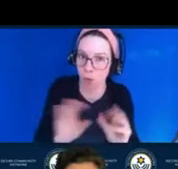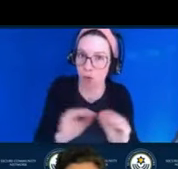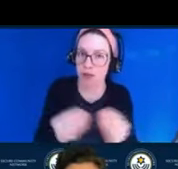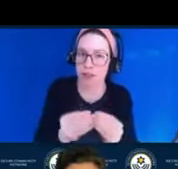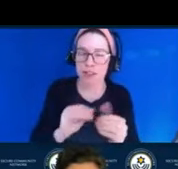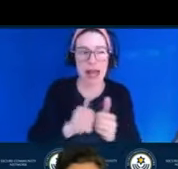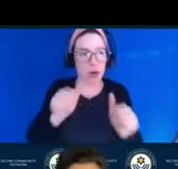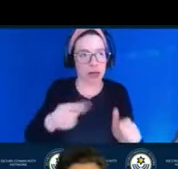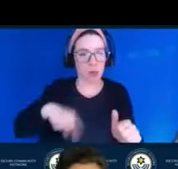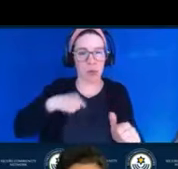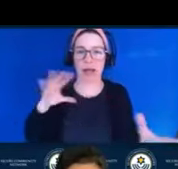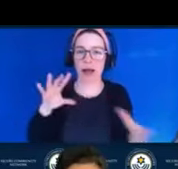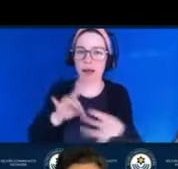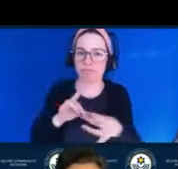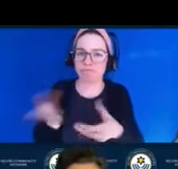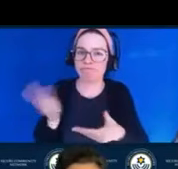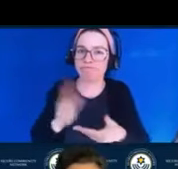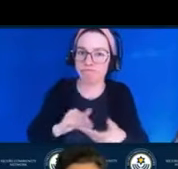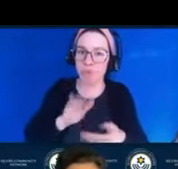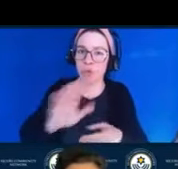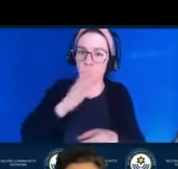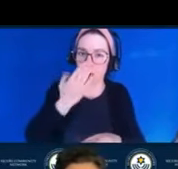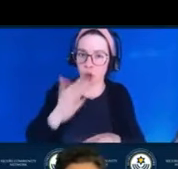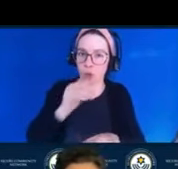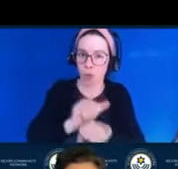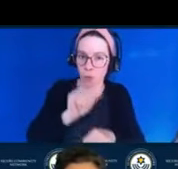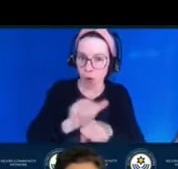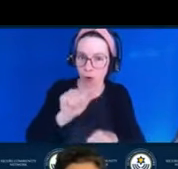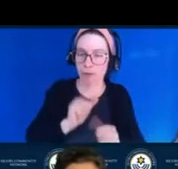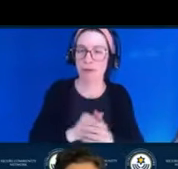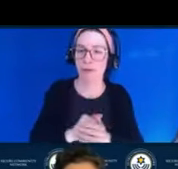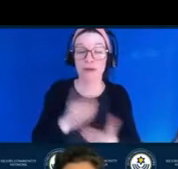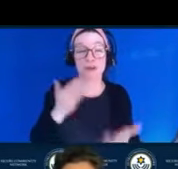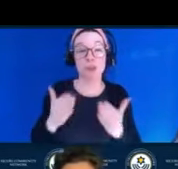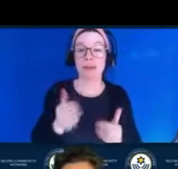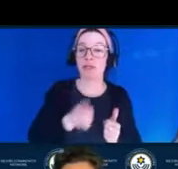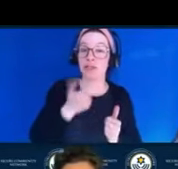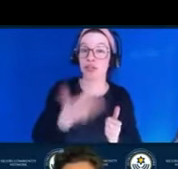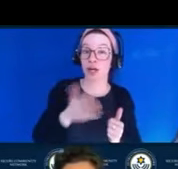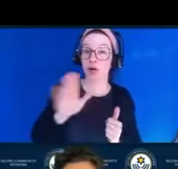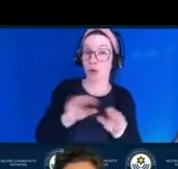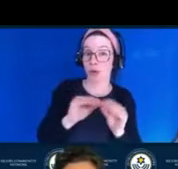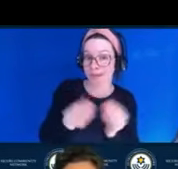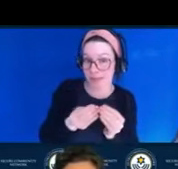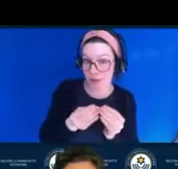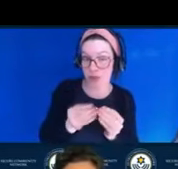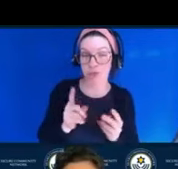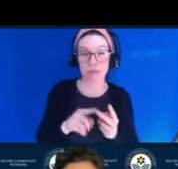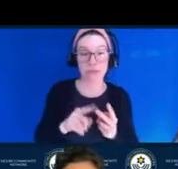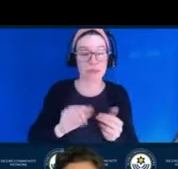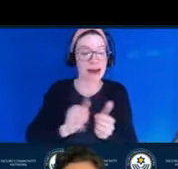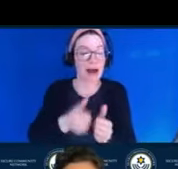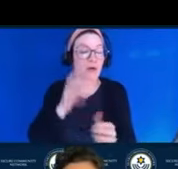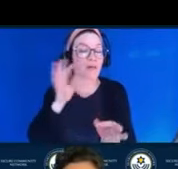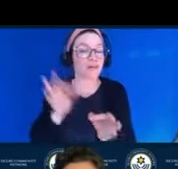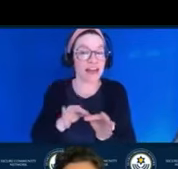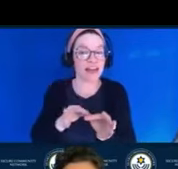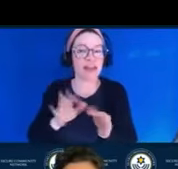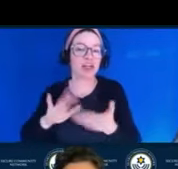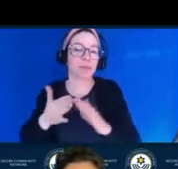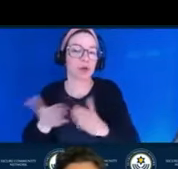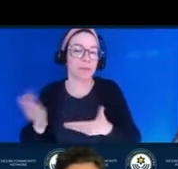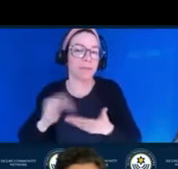with you and the good work that you are doing? So again, you might want to share again your organization and ways that faith and or community partners and